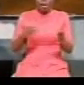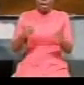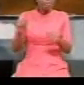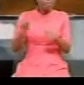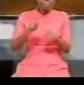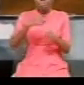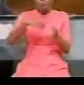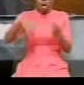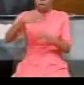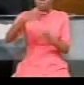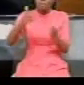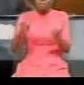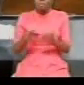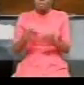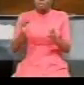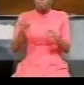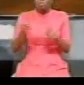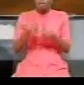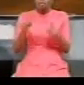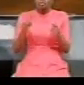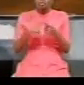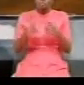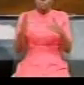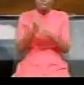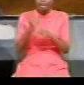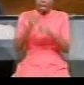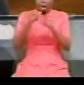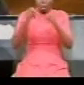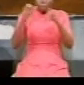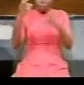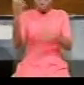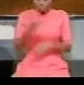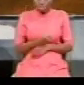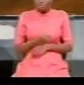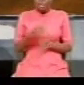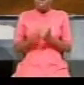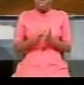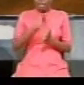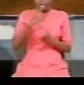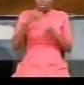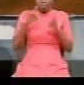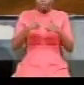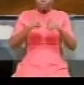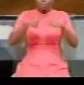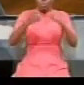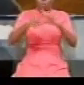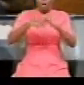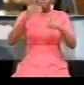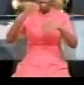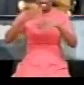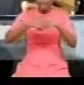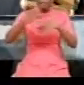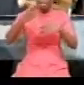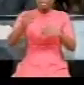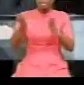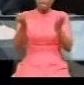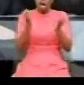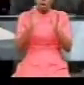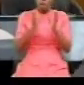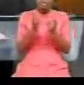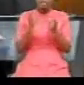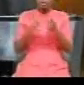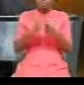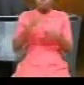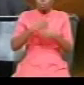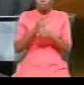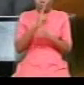landscape in order to take possession. That's the way we go out after the converts to